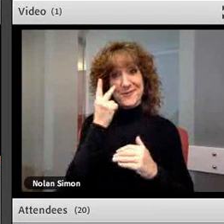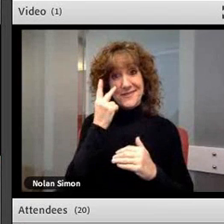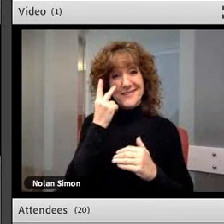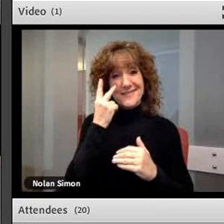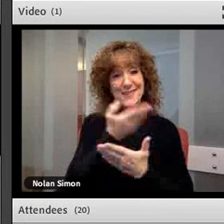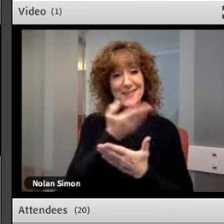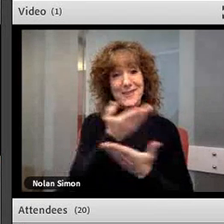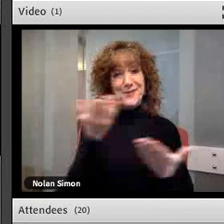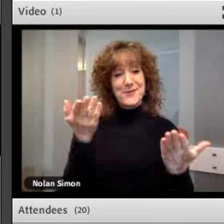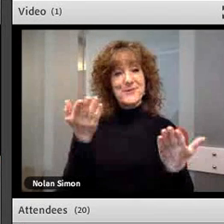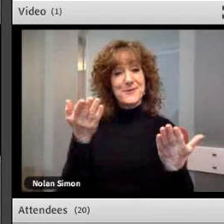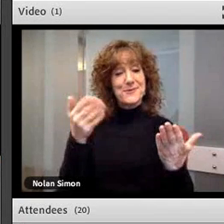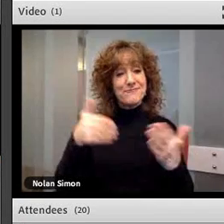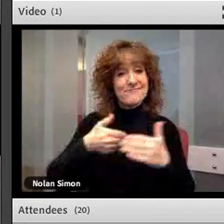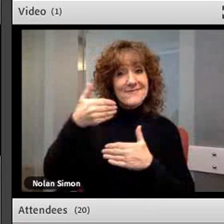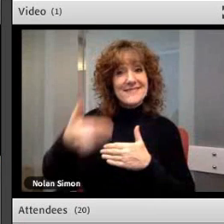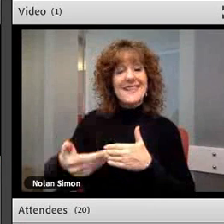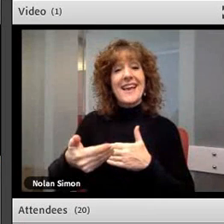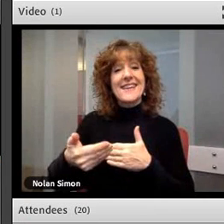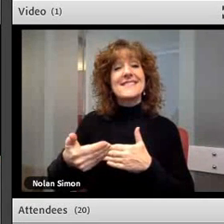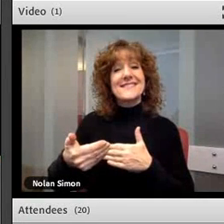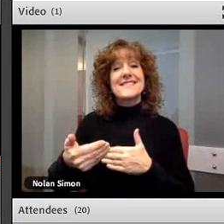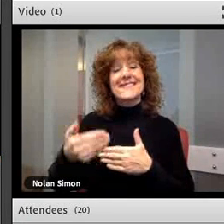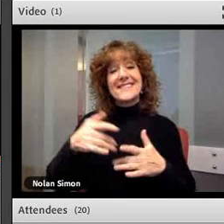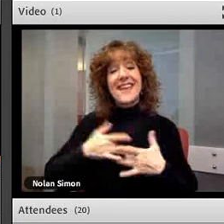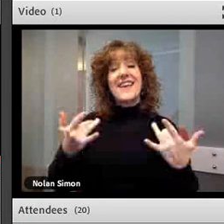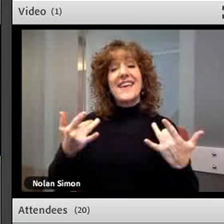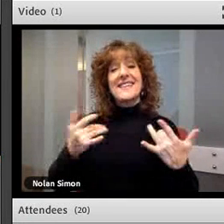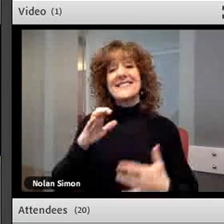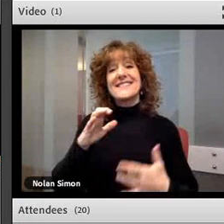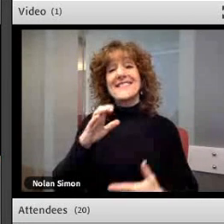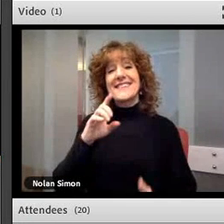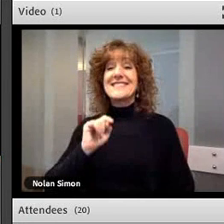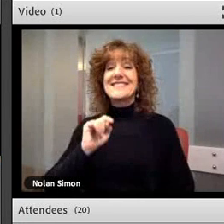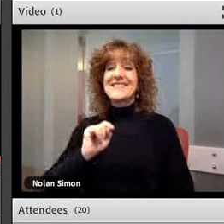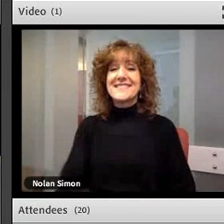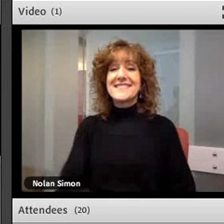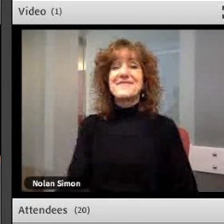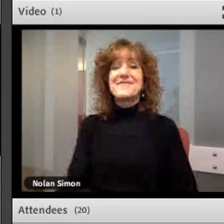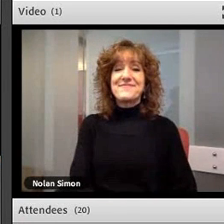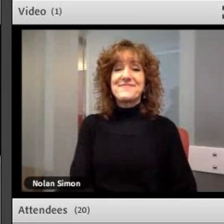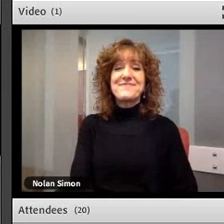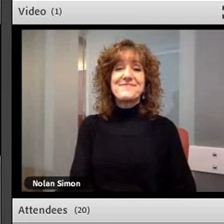at upcoming CTD events. Okay, thanks everyone. Thank you.